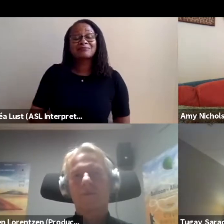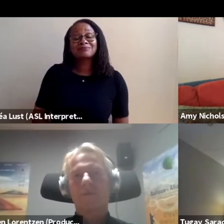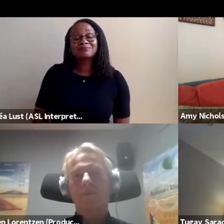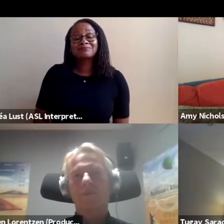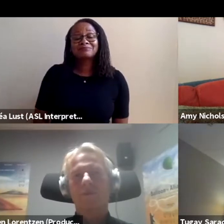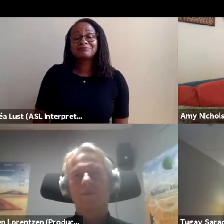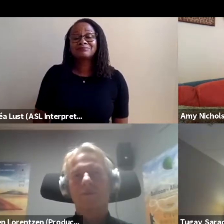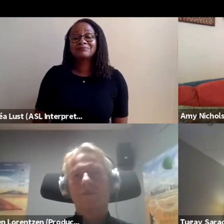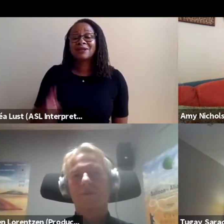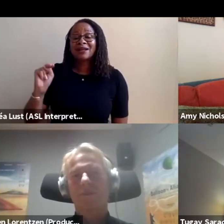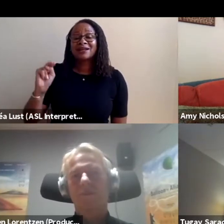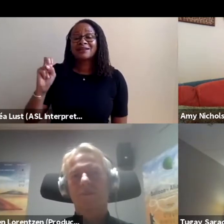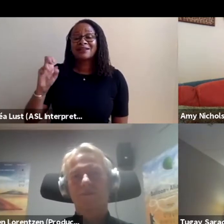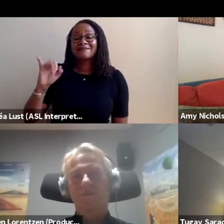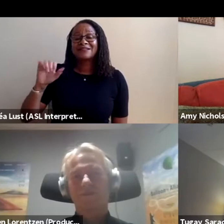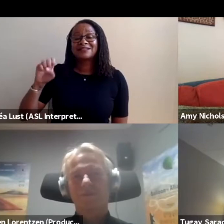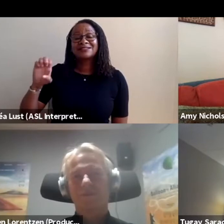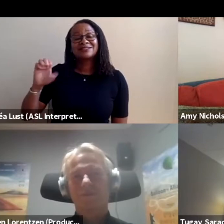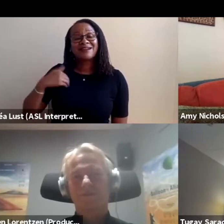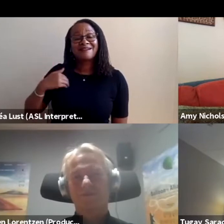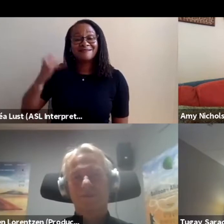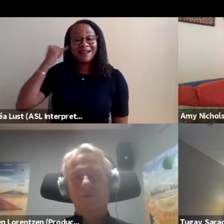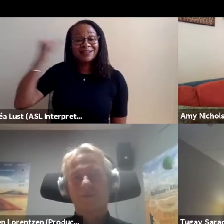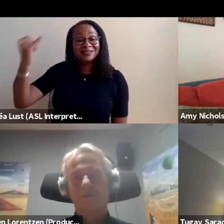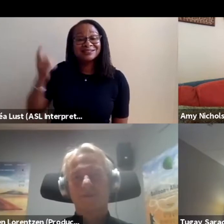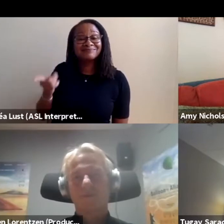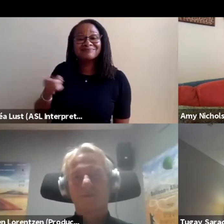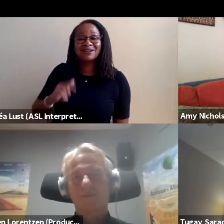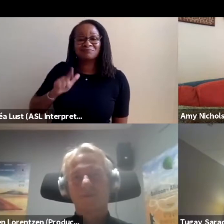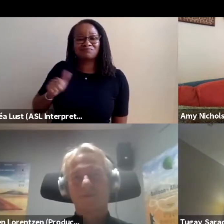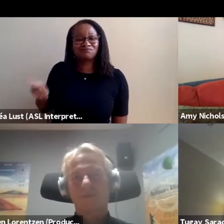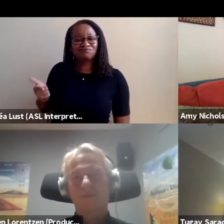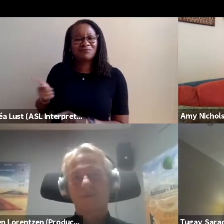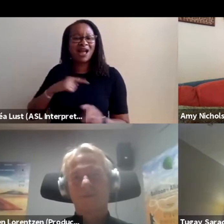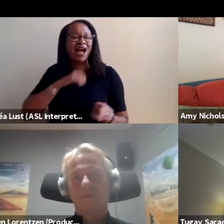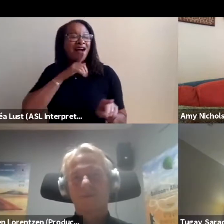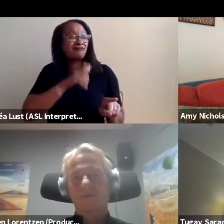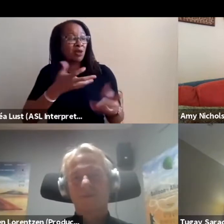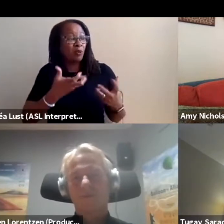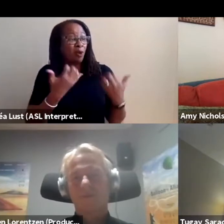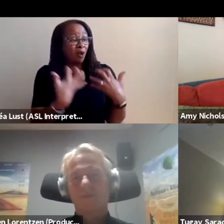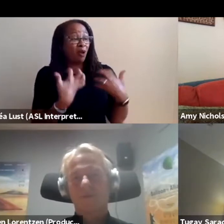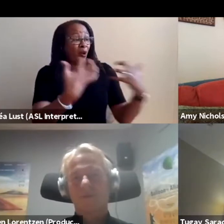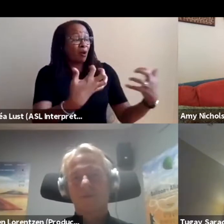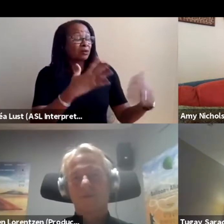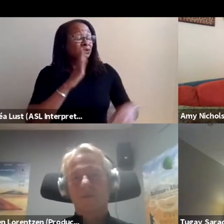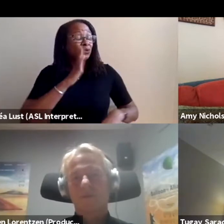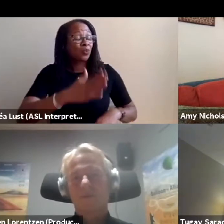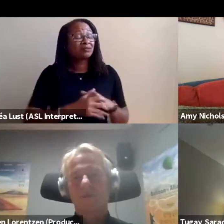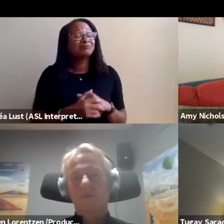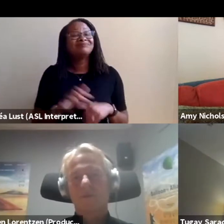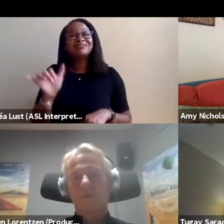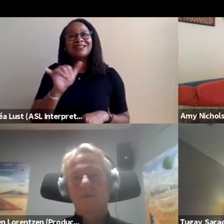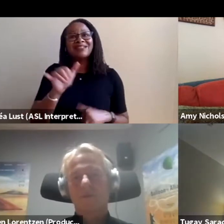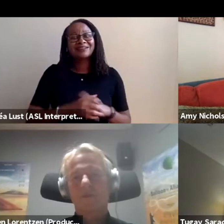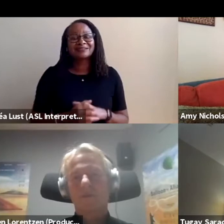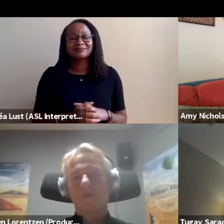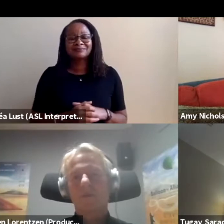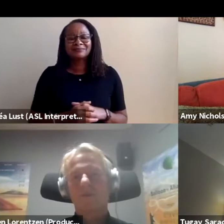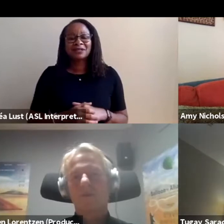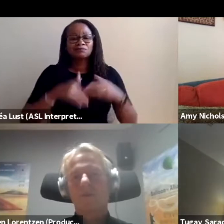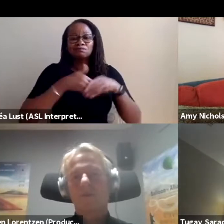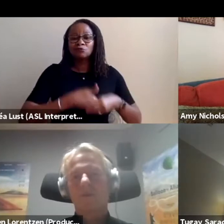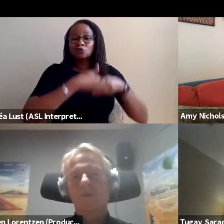Nefise, you had the idea. Yes, because I really wanted that the audience will, it's like, shaking hands